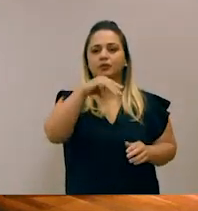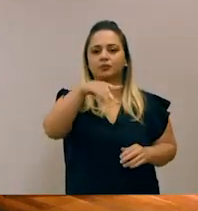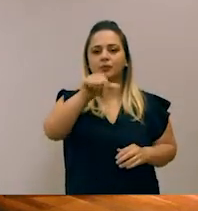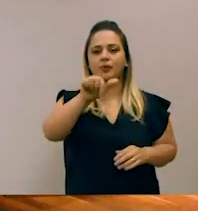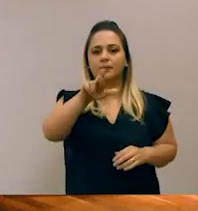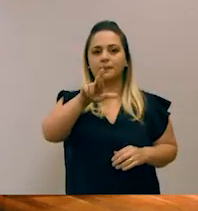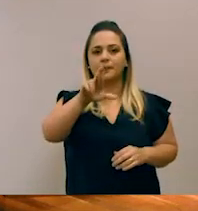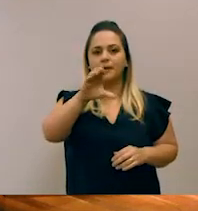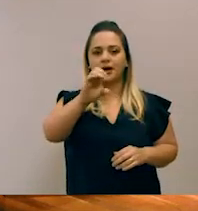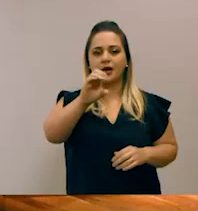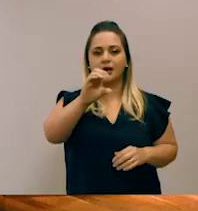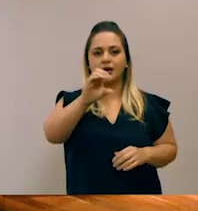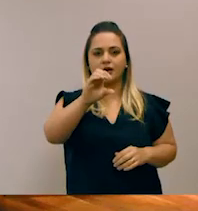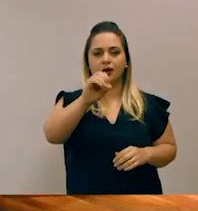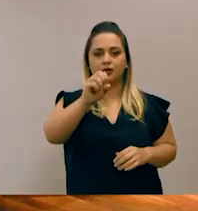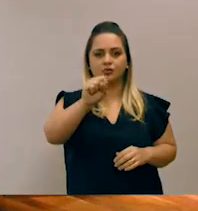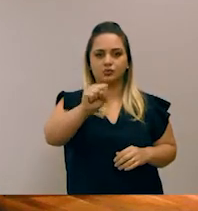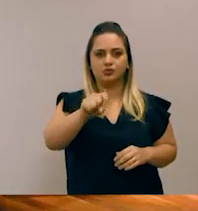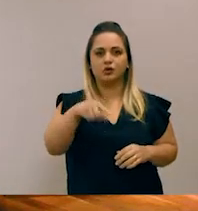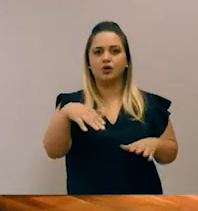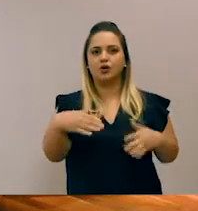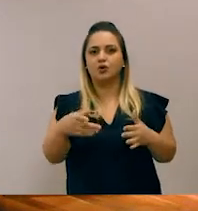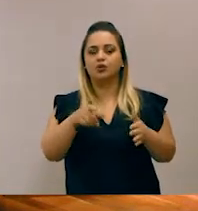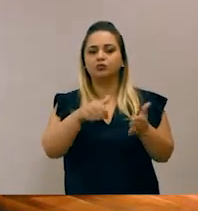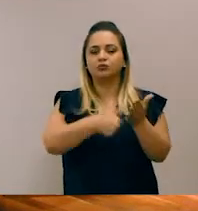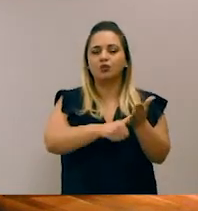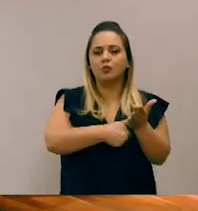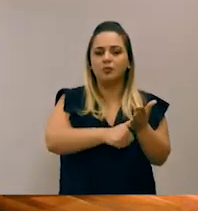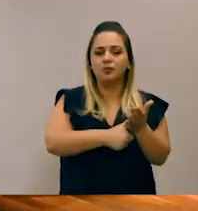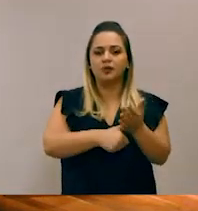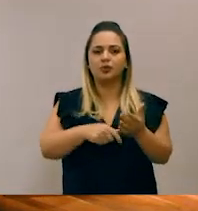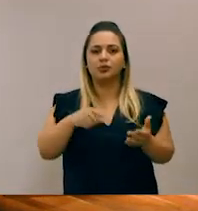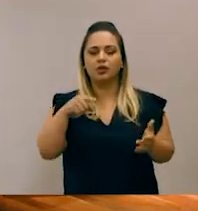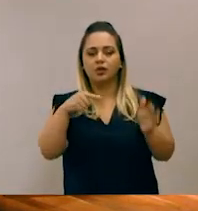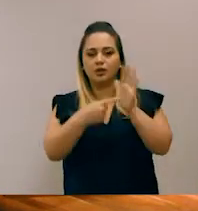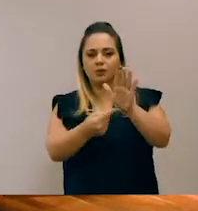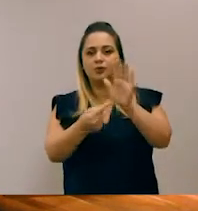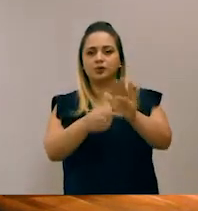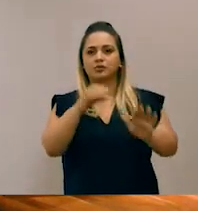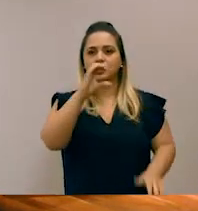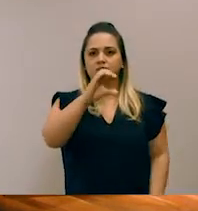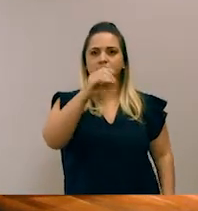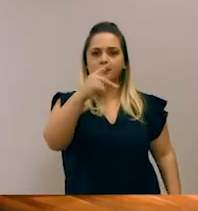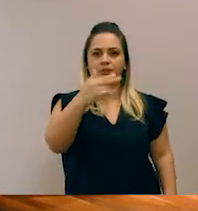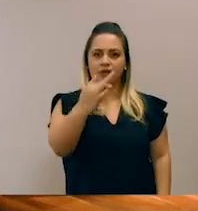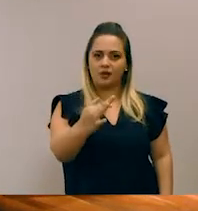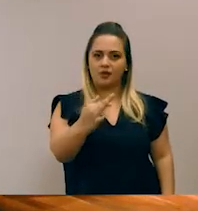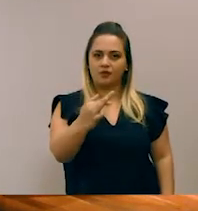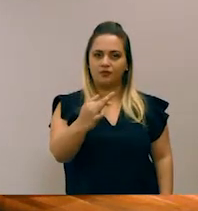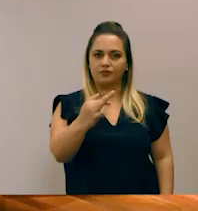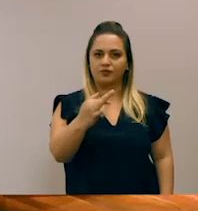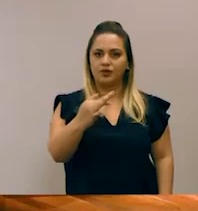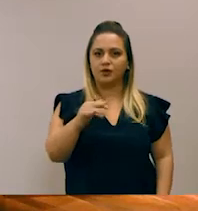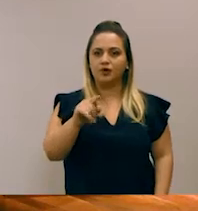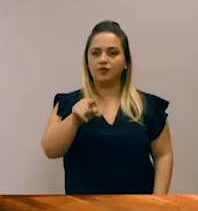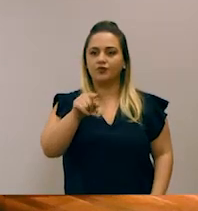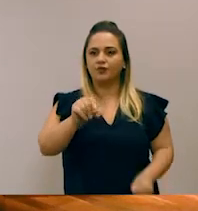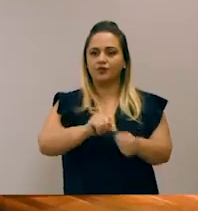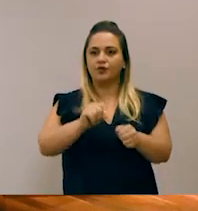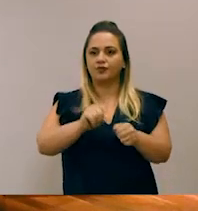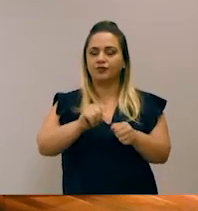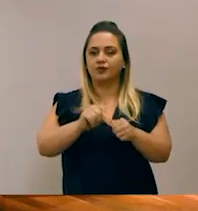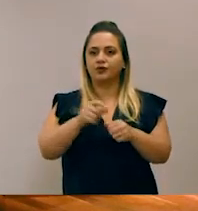Marcus. The recognition of identities that identifies documents and dates, was it used with